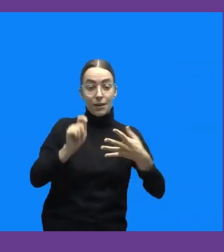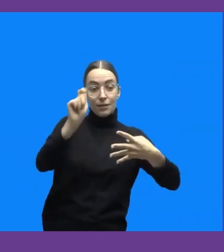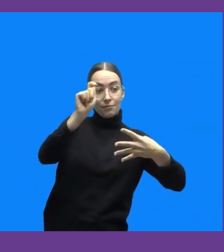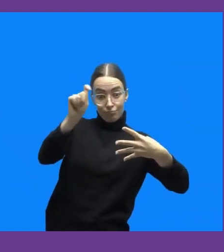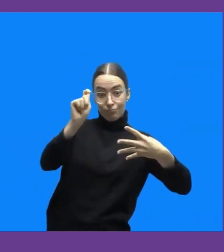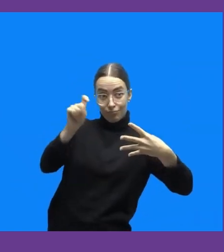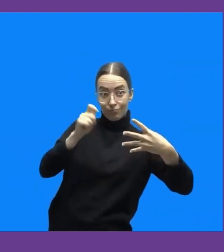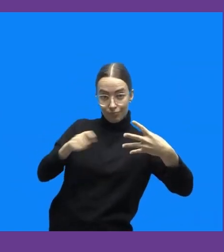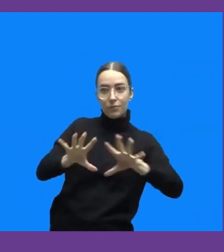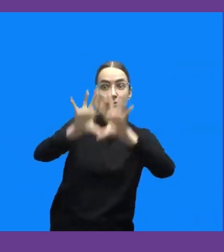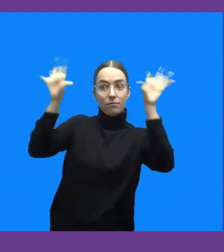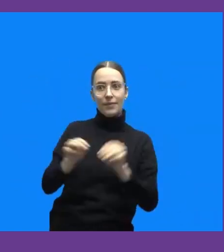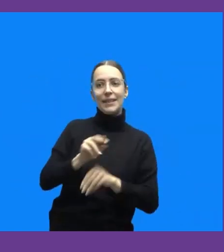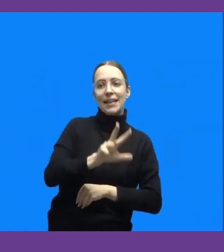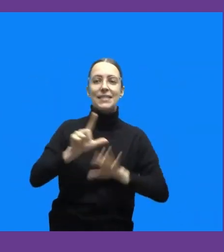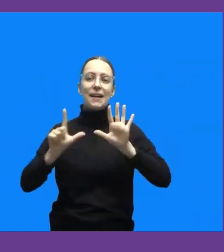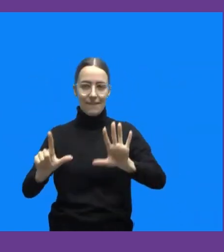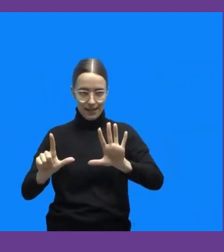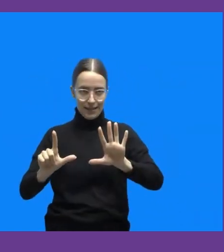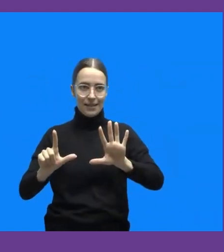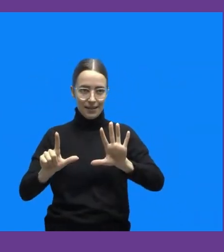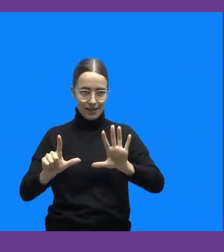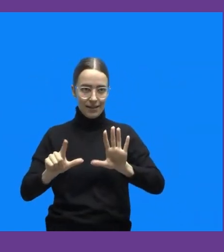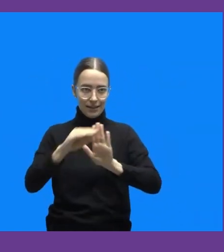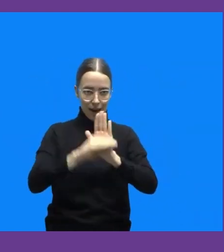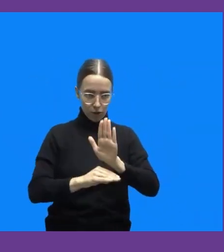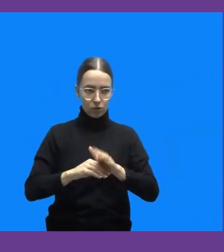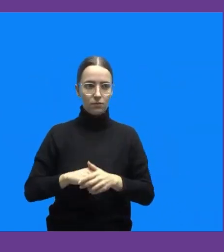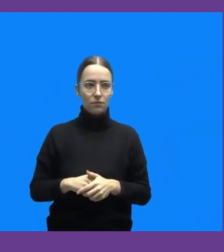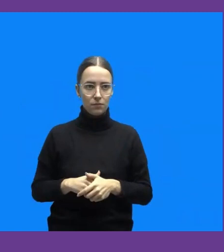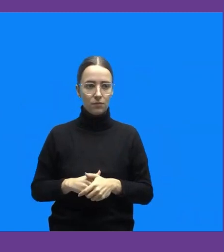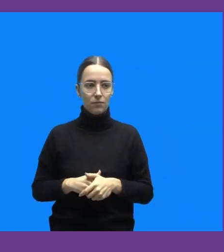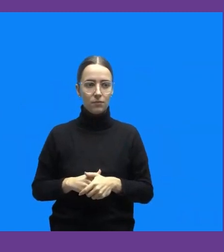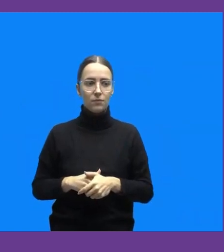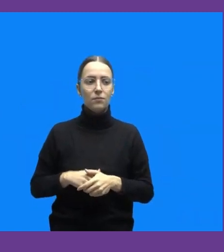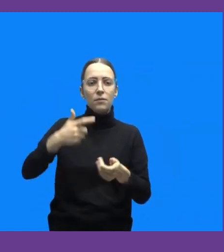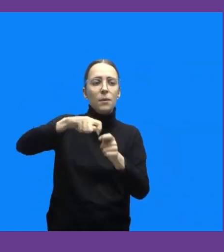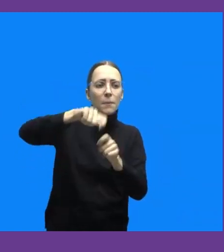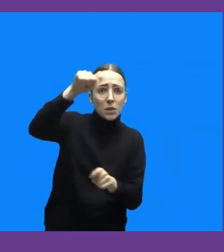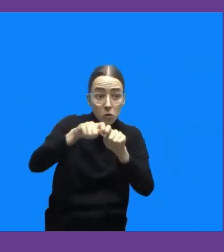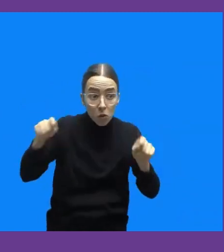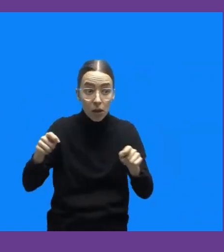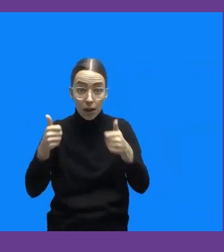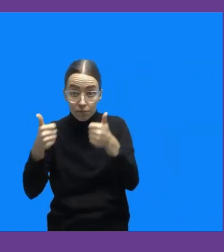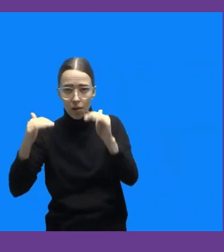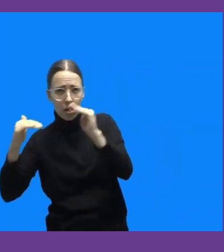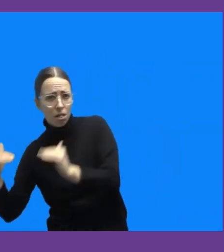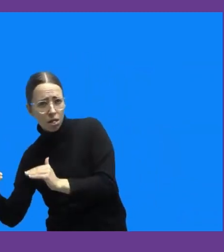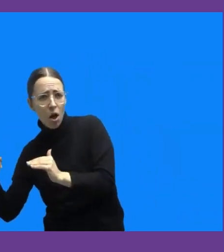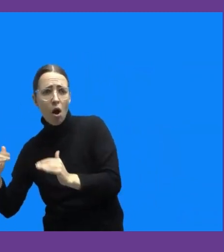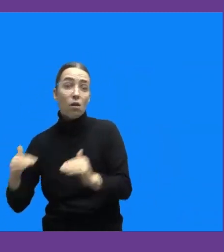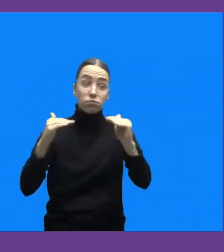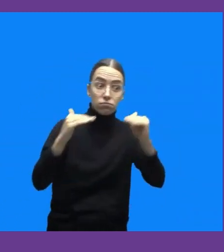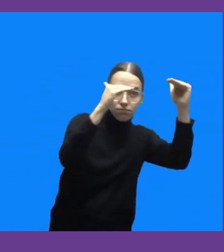measurements. So at the end, we can see if the universities were on the standard, below the standard, or above the standards. We create